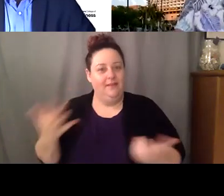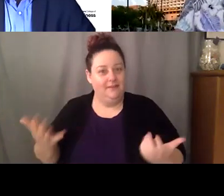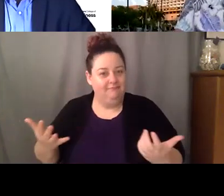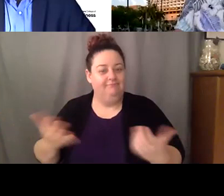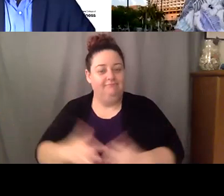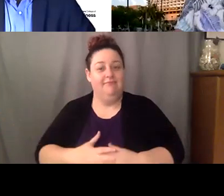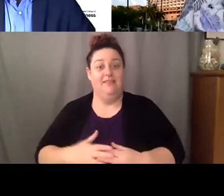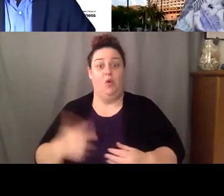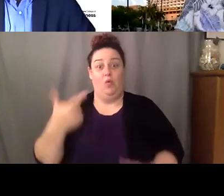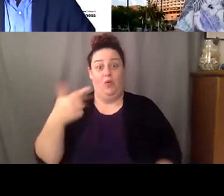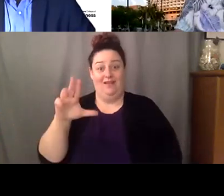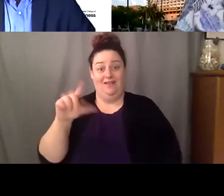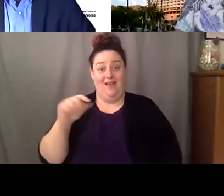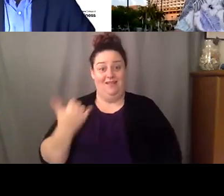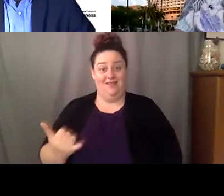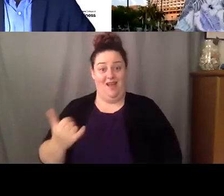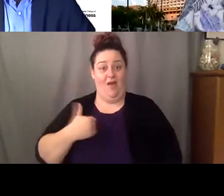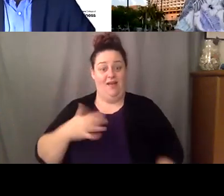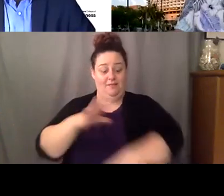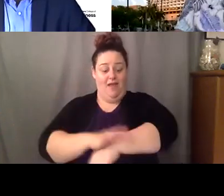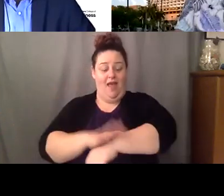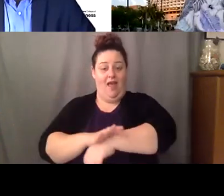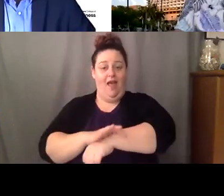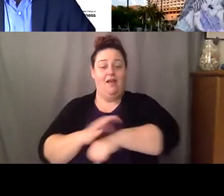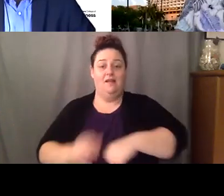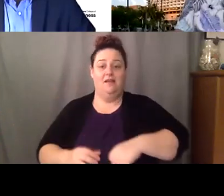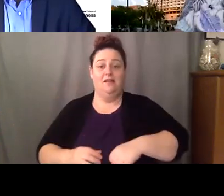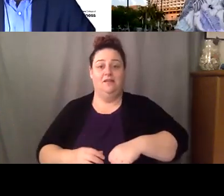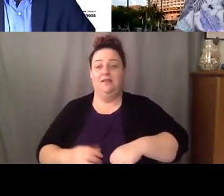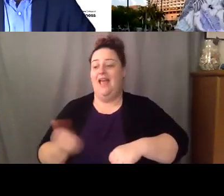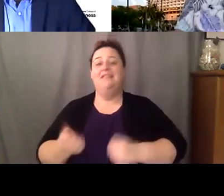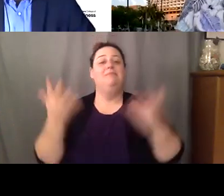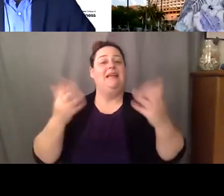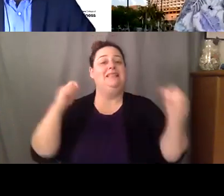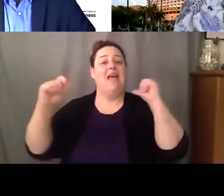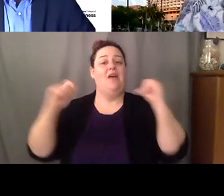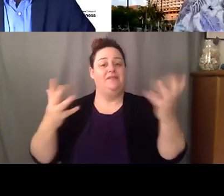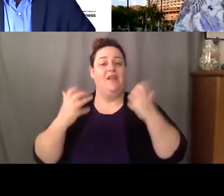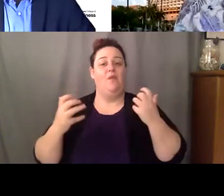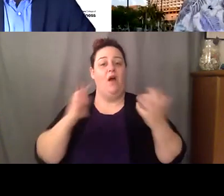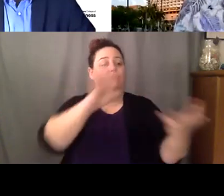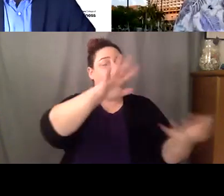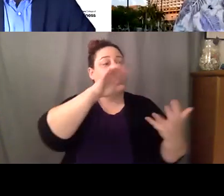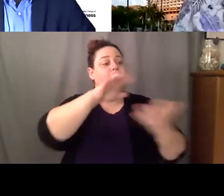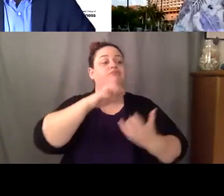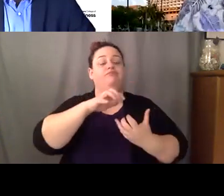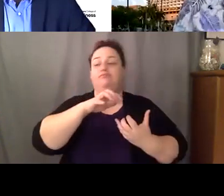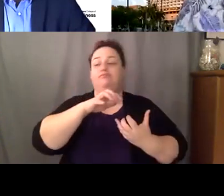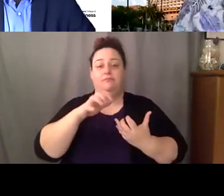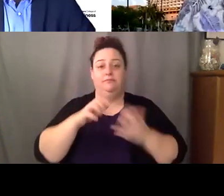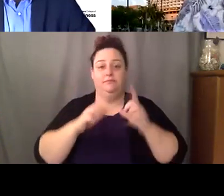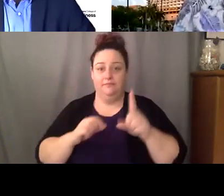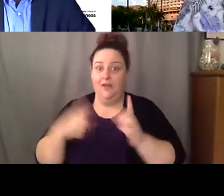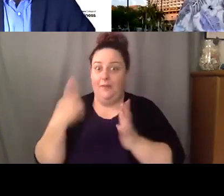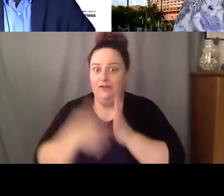guest actually has that, has it on a wristband that they can take as many towels as they want, which they'll be